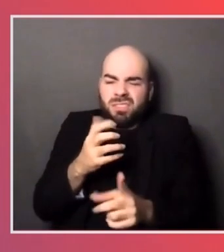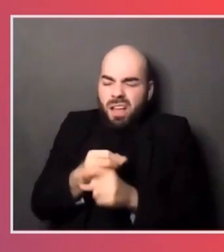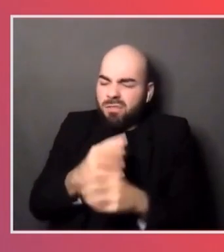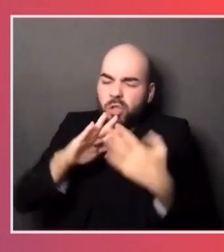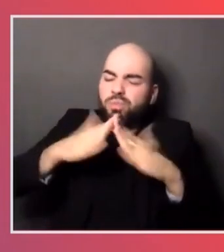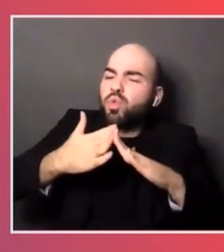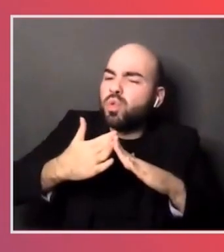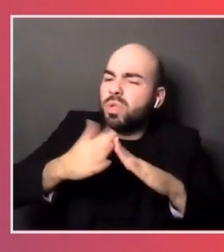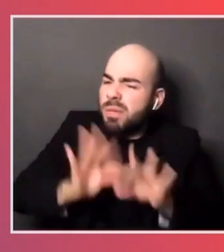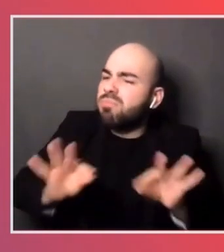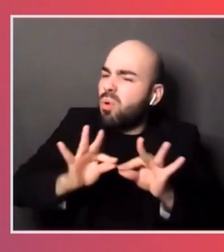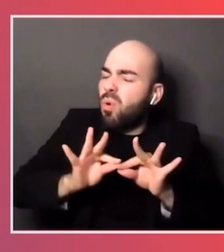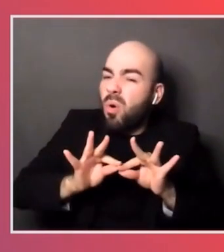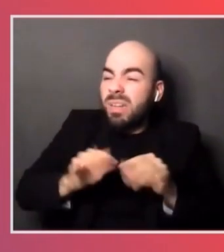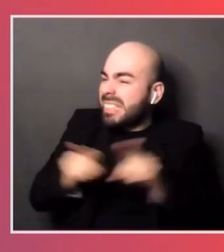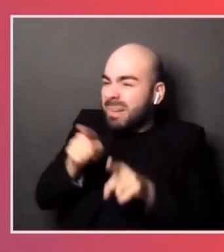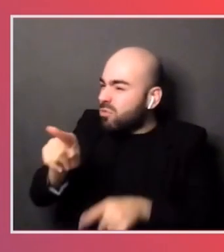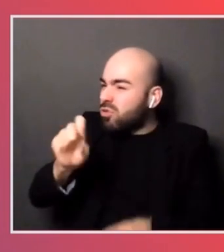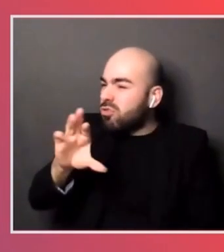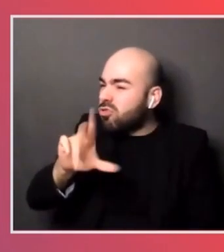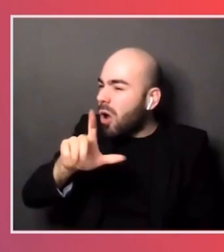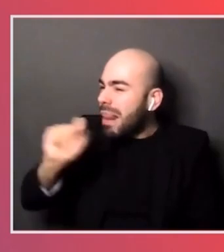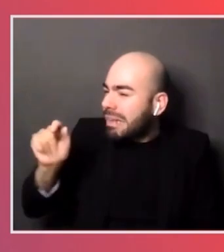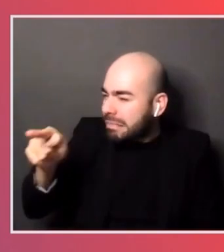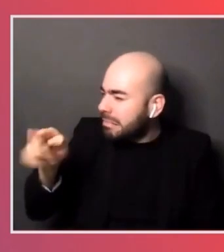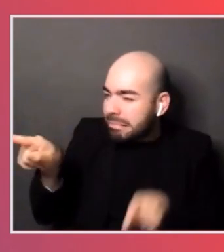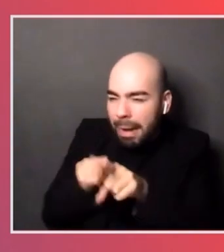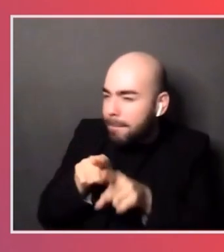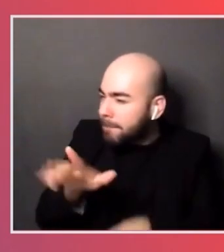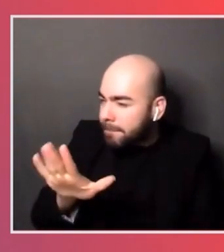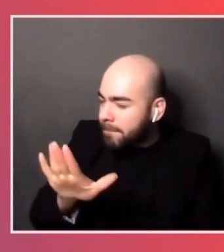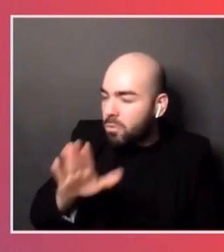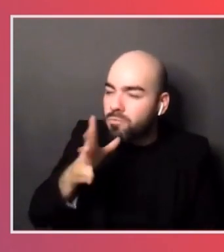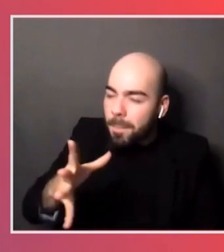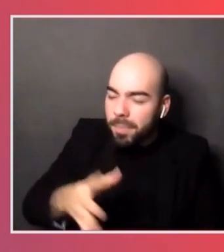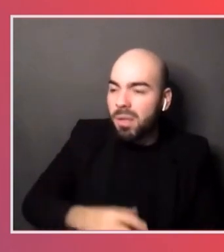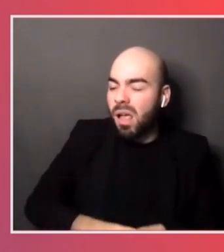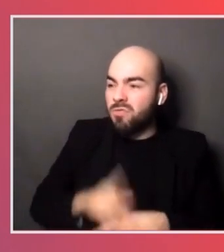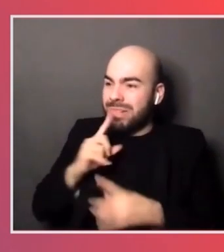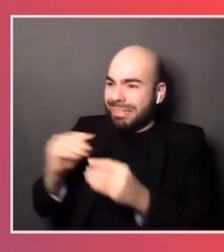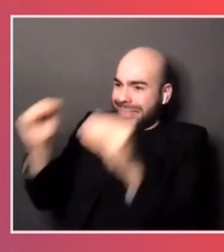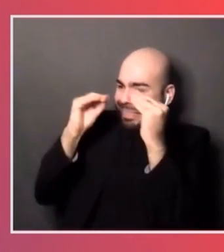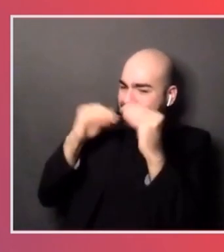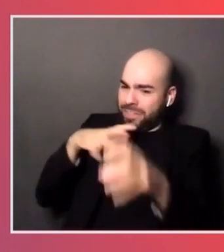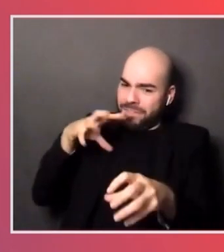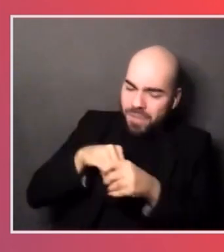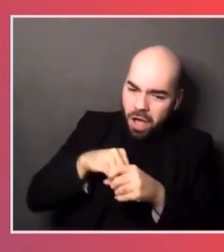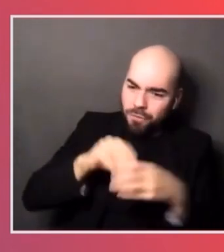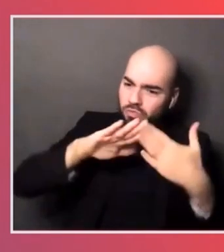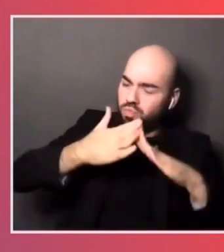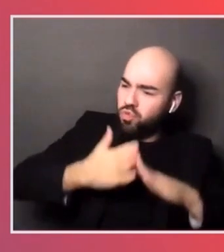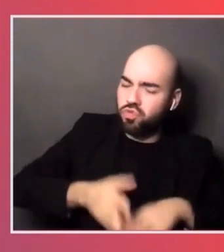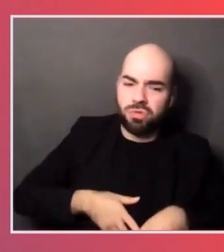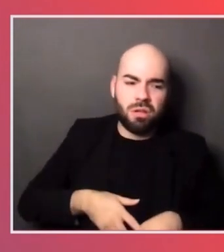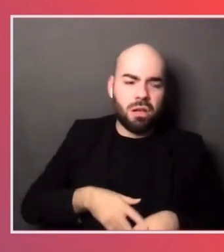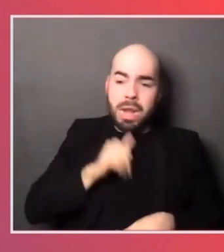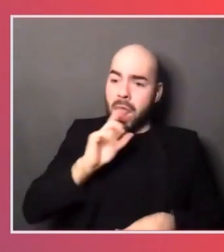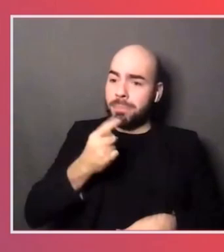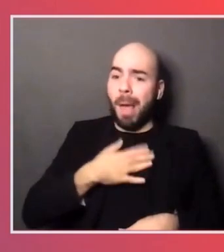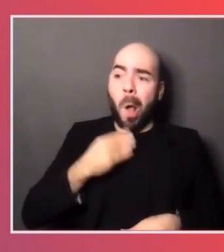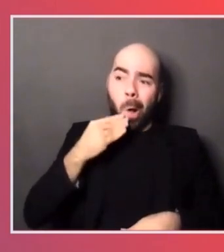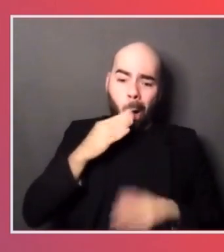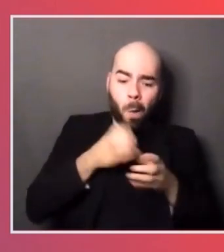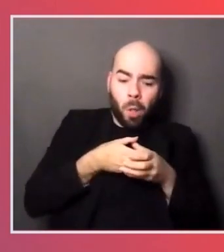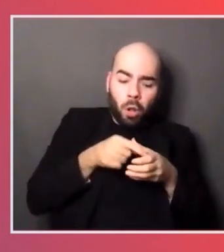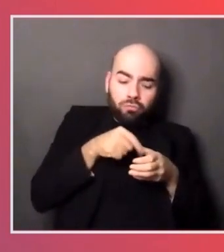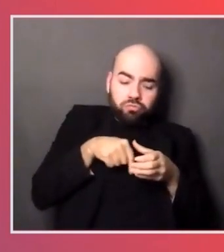and to care not just about what happens inside your home, but also what's happening in your neighbor's